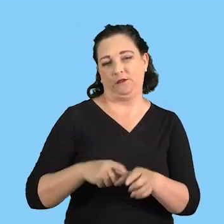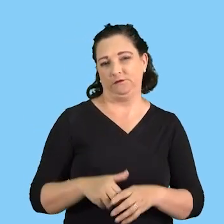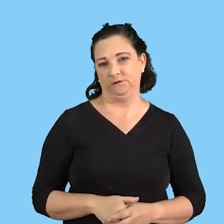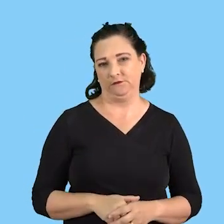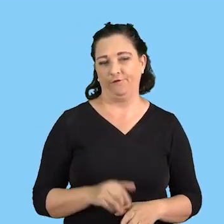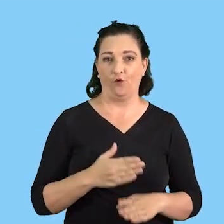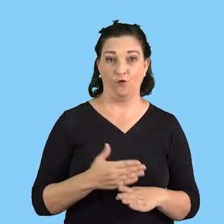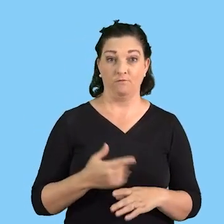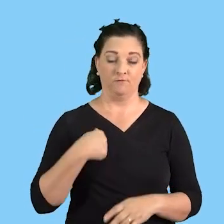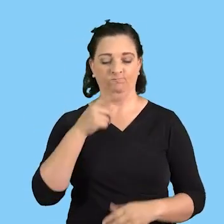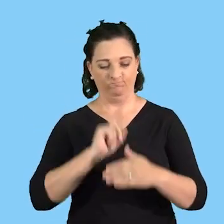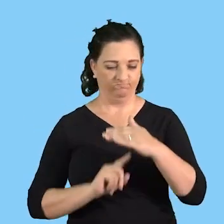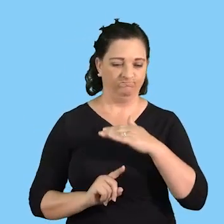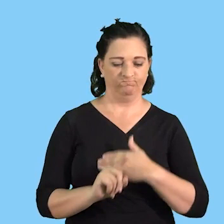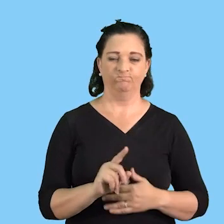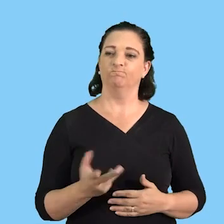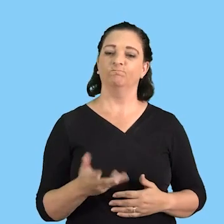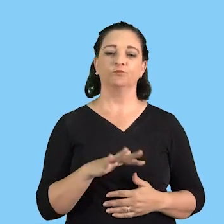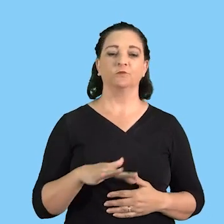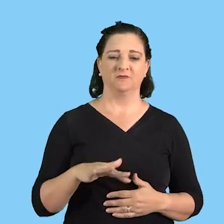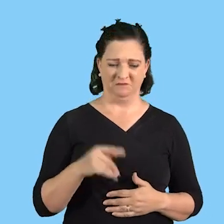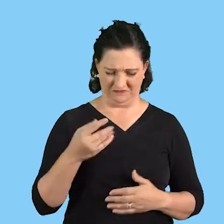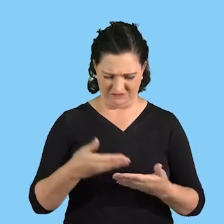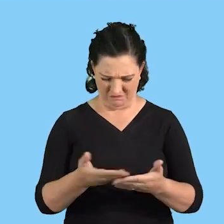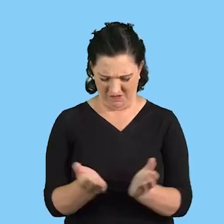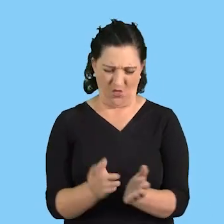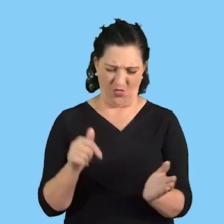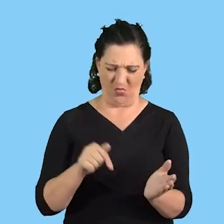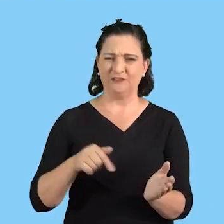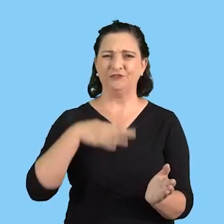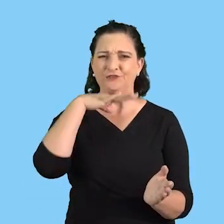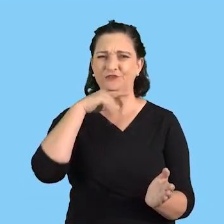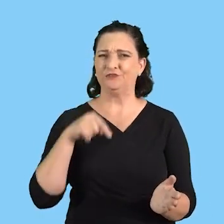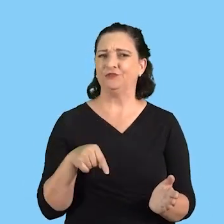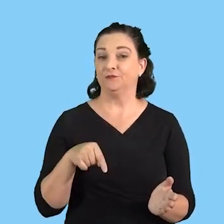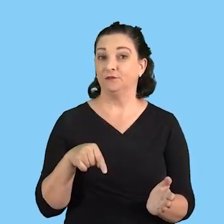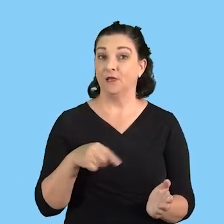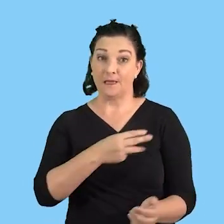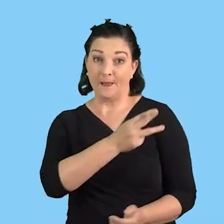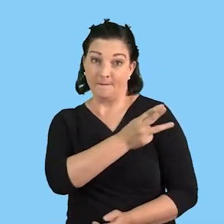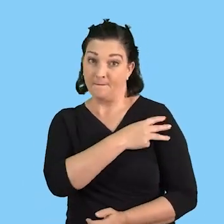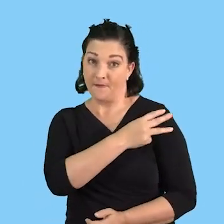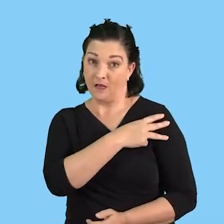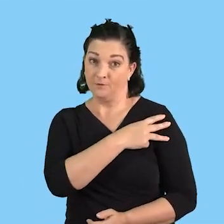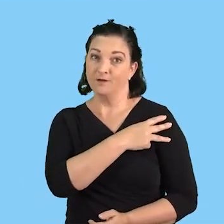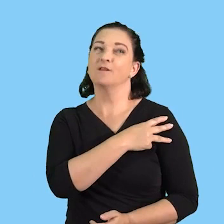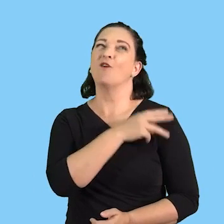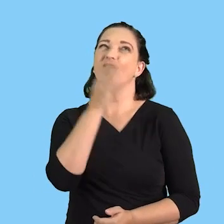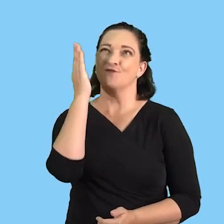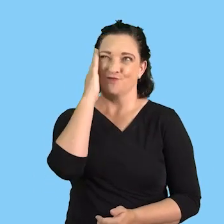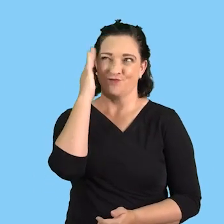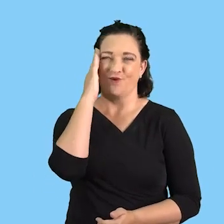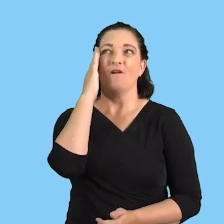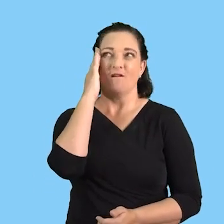enter that restaurant and I found out that the plate is dirty, then it means that management will know exactly who to